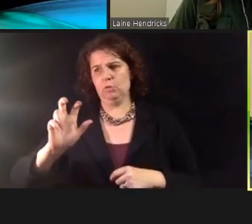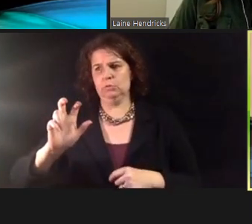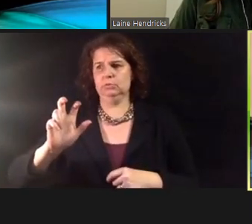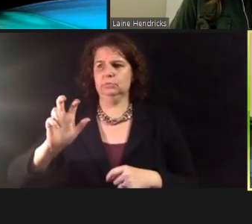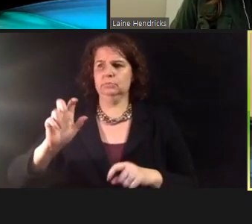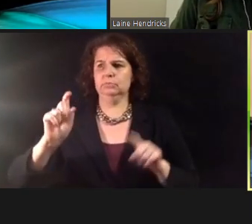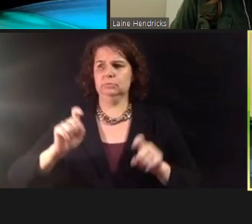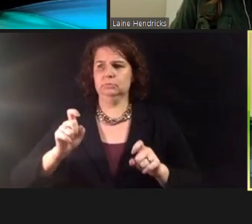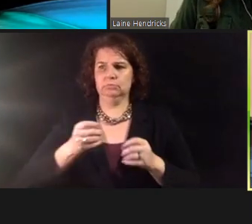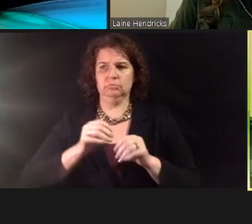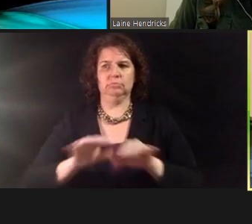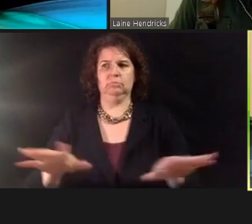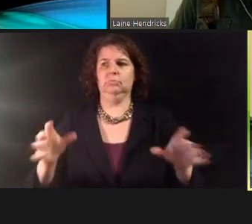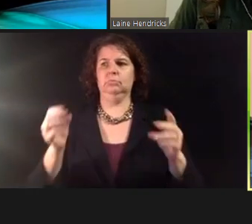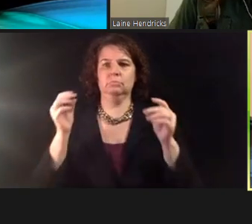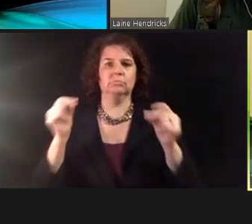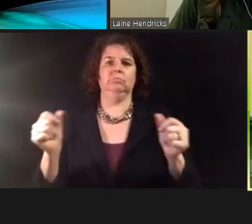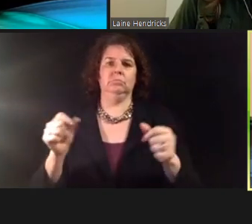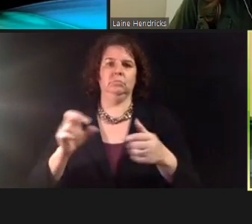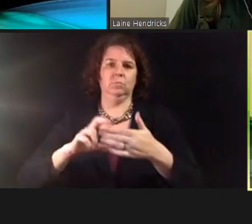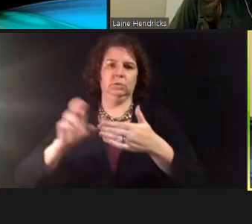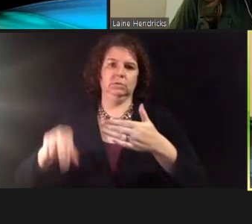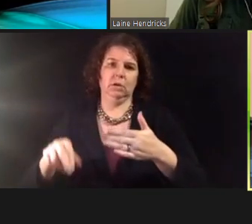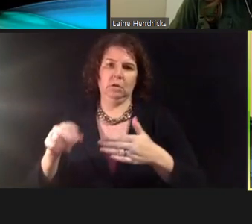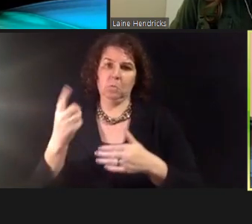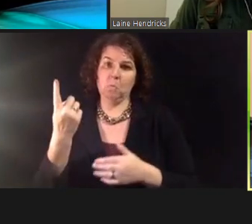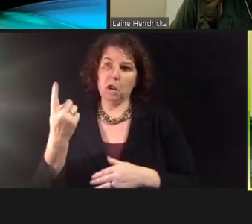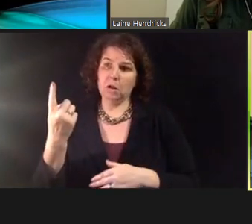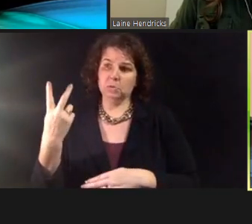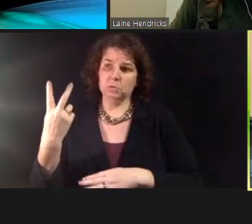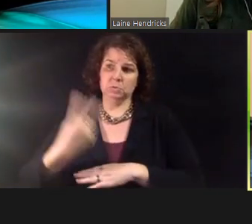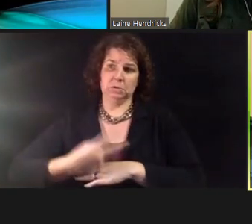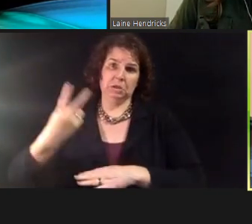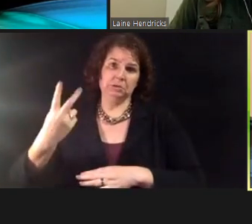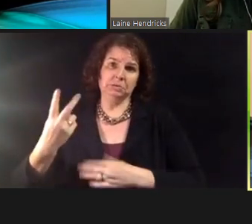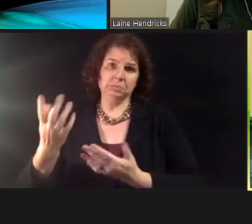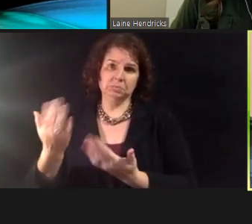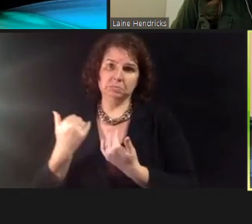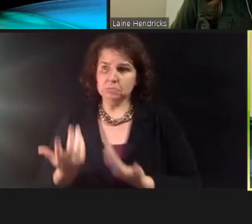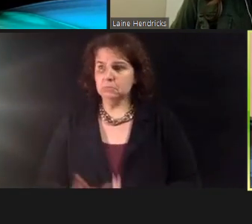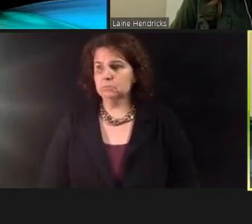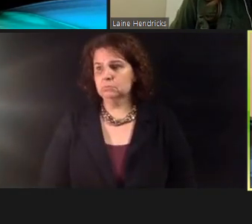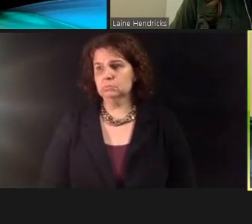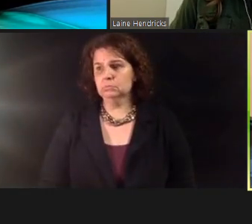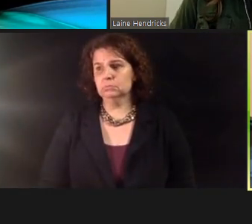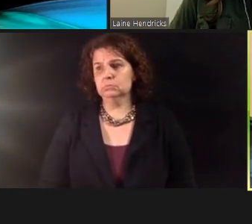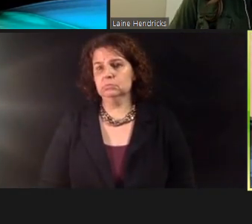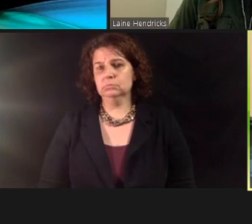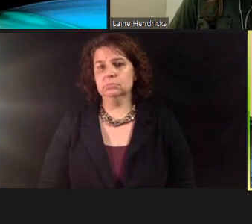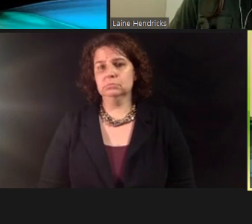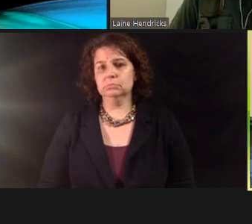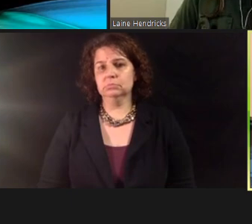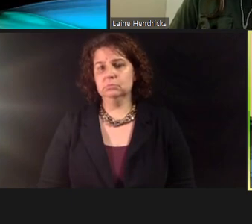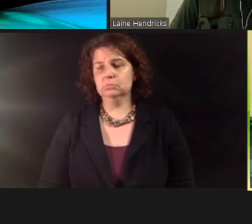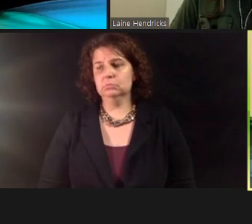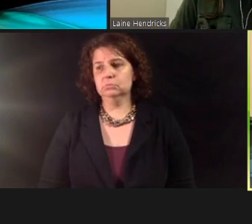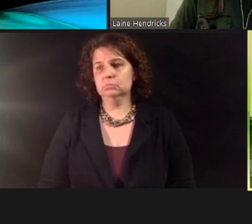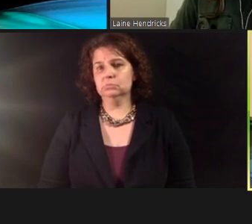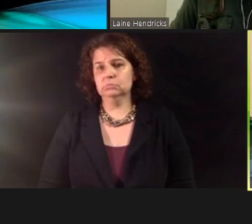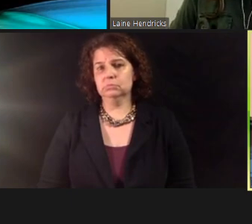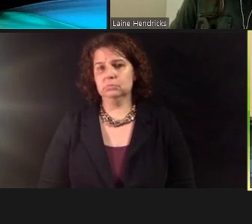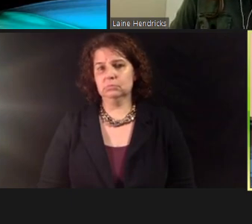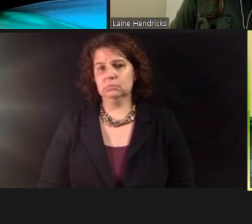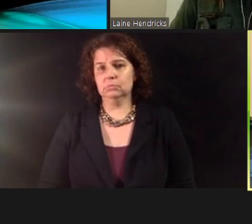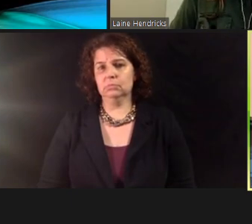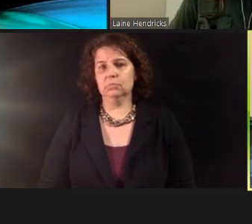turnaround into that resource. And we're finding ways to work around the problems of long turnarounds that some